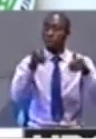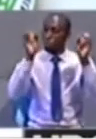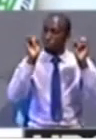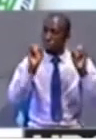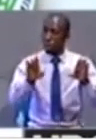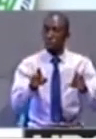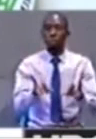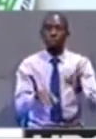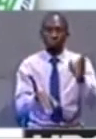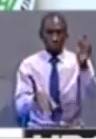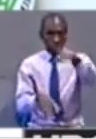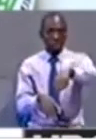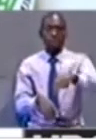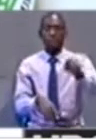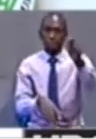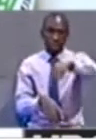we shall go for them.